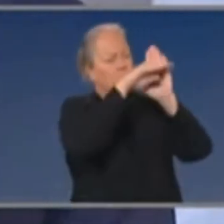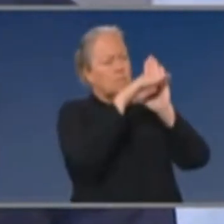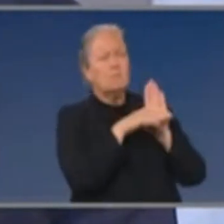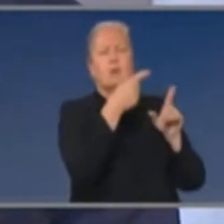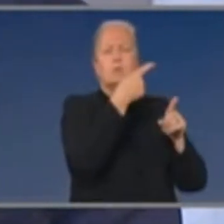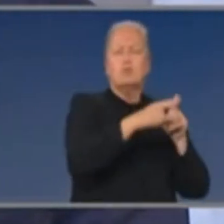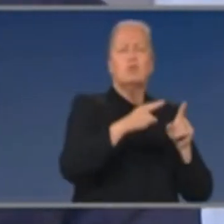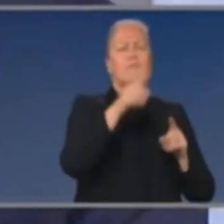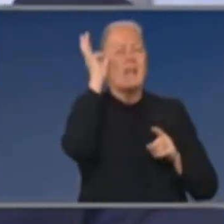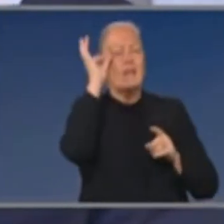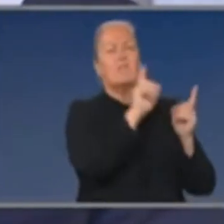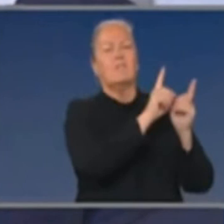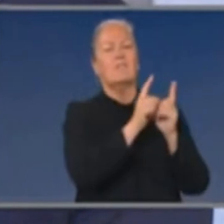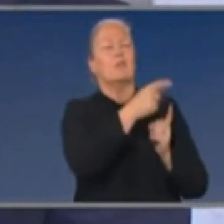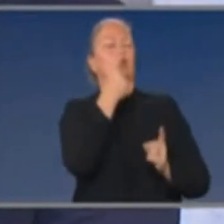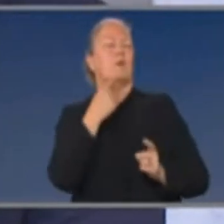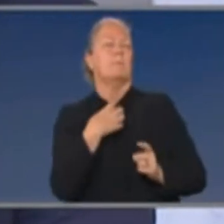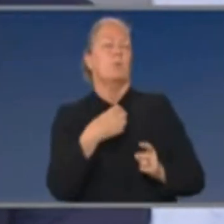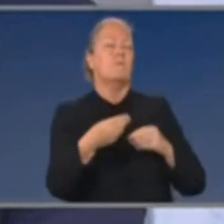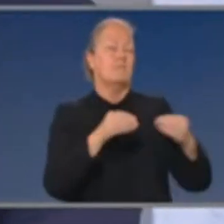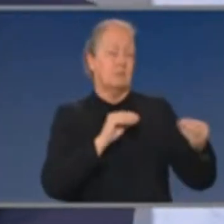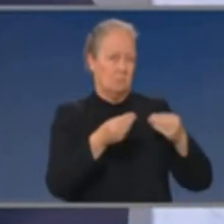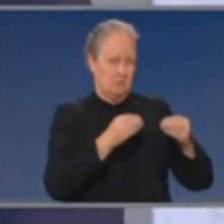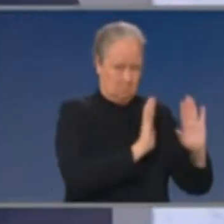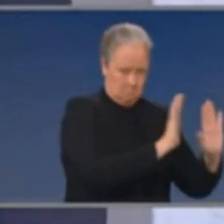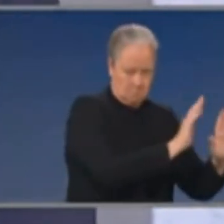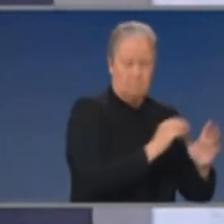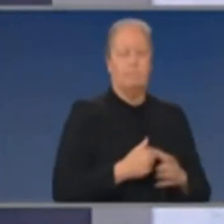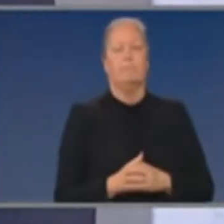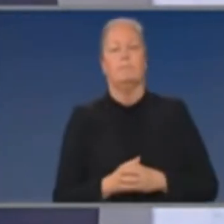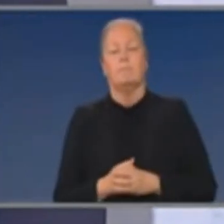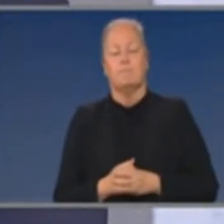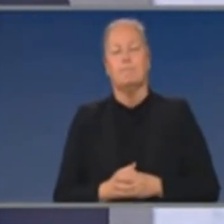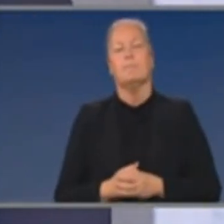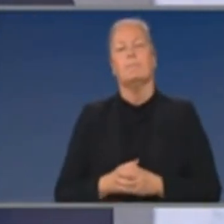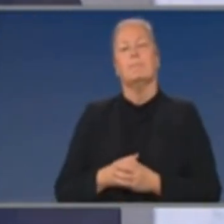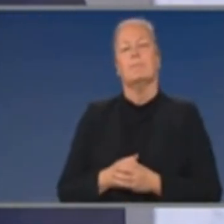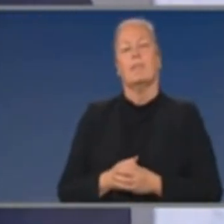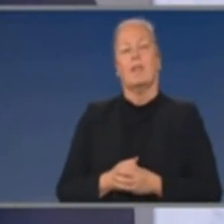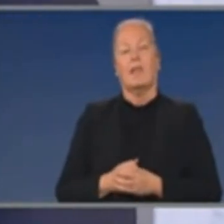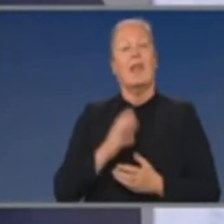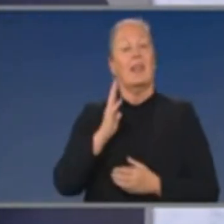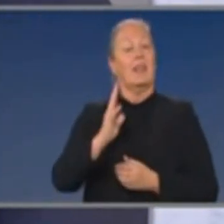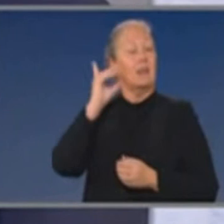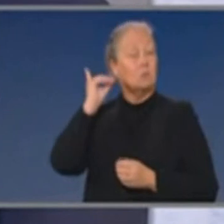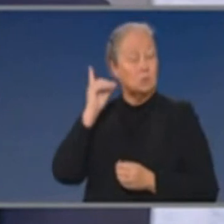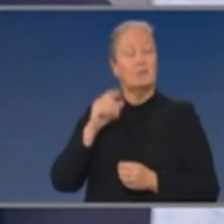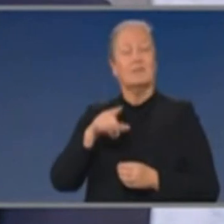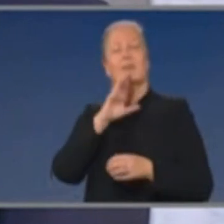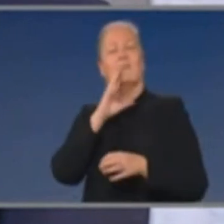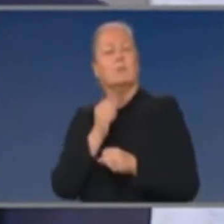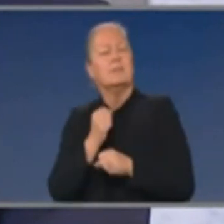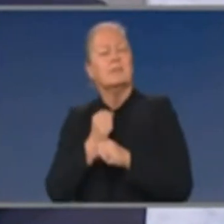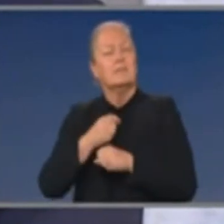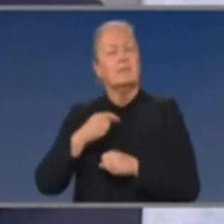being taken by the New South Wales government at National Cabinet last week. The Productivity Commissioner joined us and spoke of the